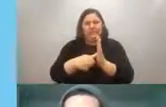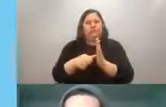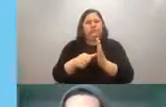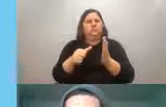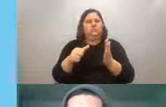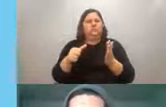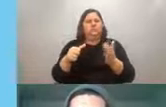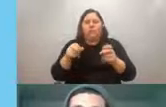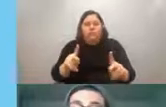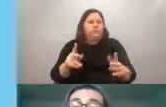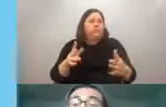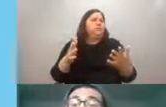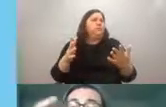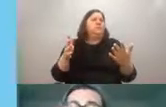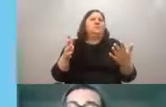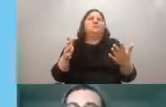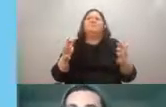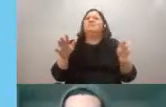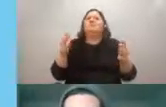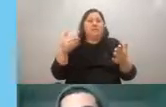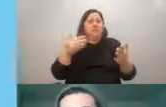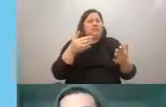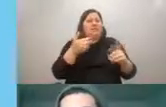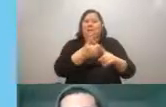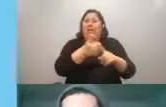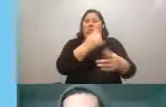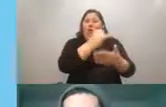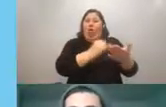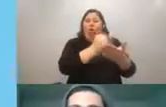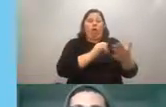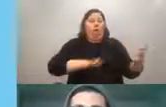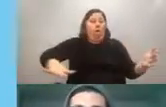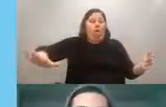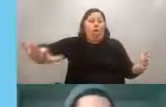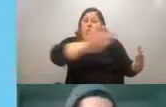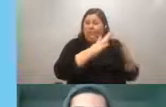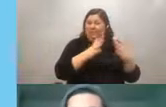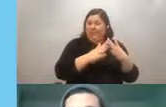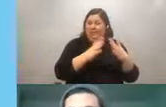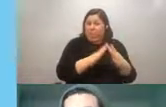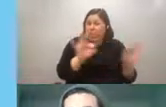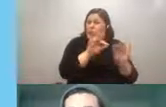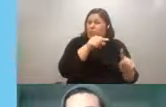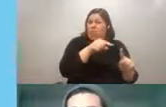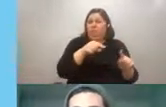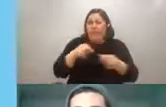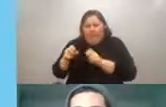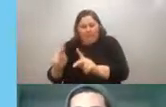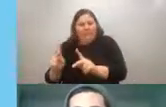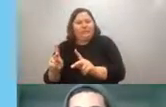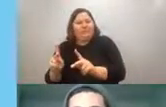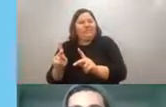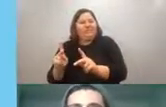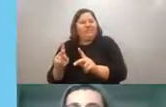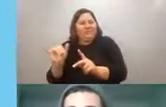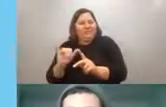and just as like the artwork is in all areas of the city um that the opportunity to have um